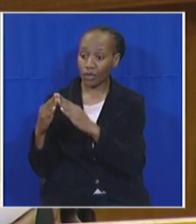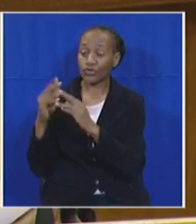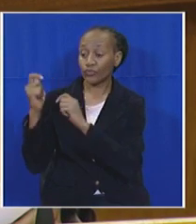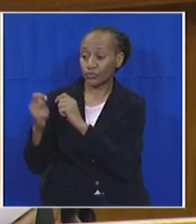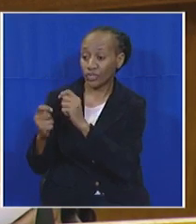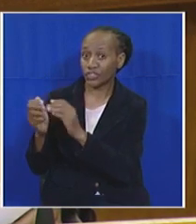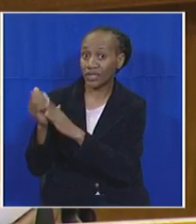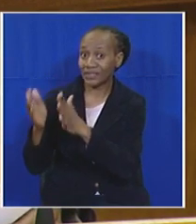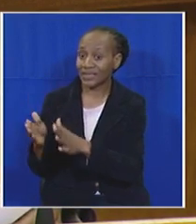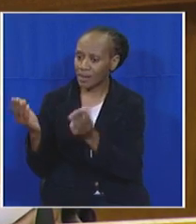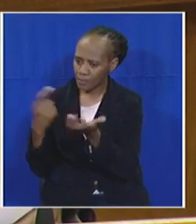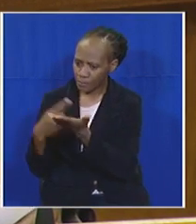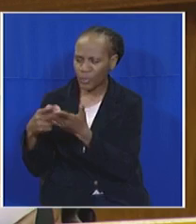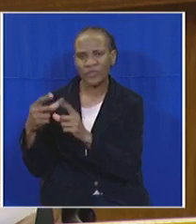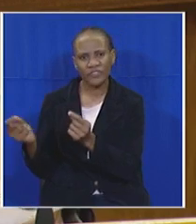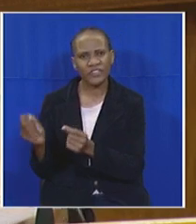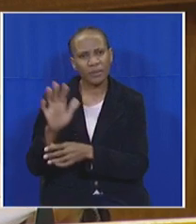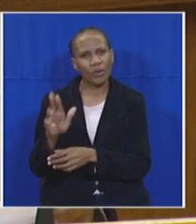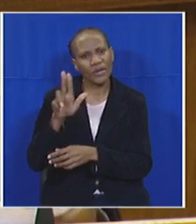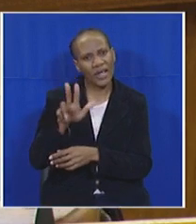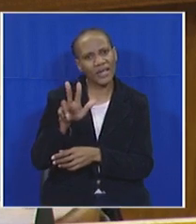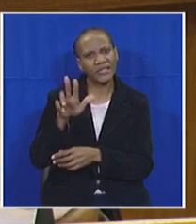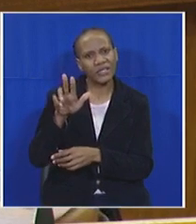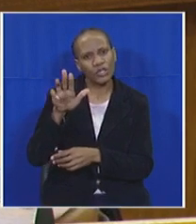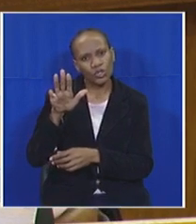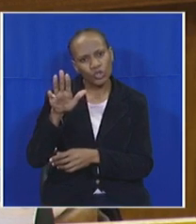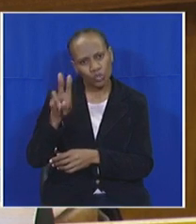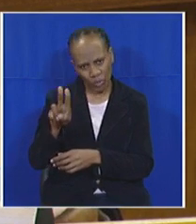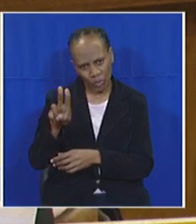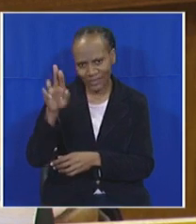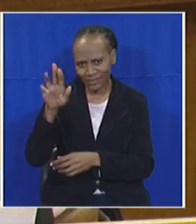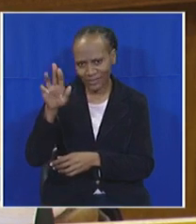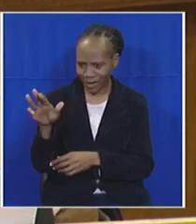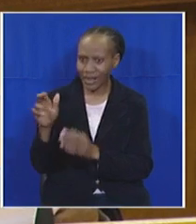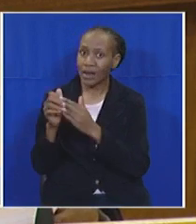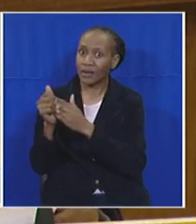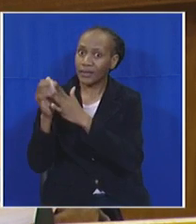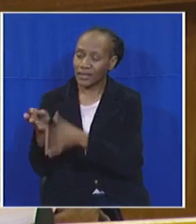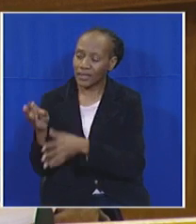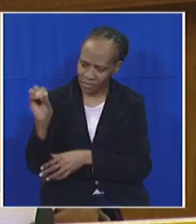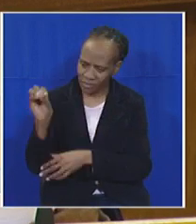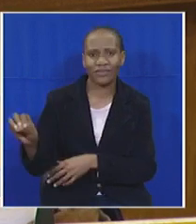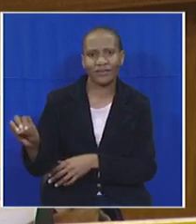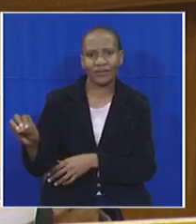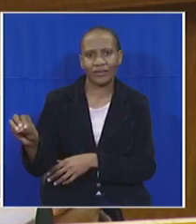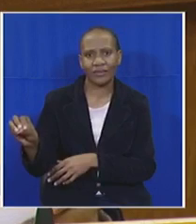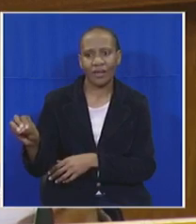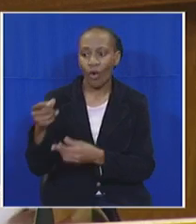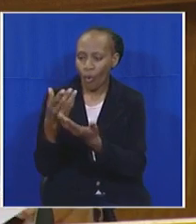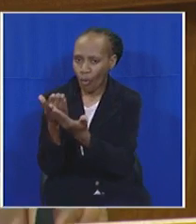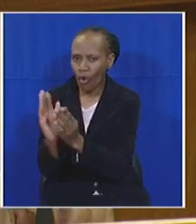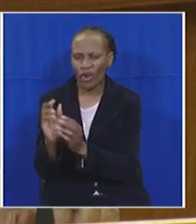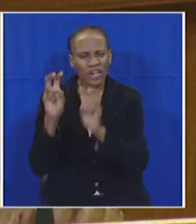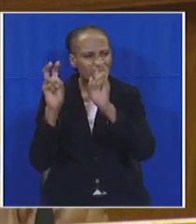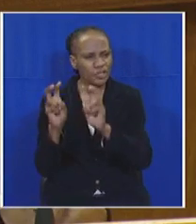10 kinships and the 829 traditional leaders and the Khoisan leaders who raised the